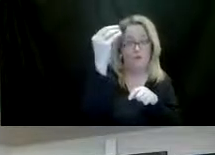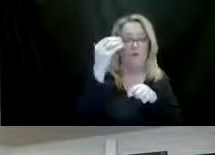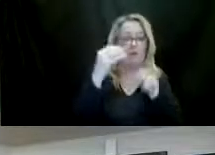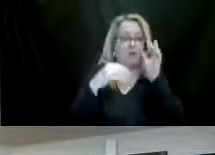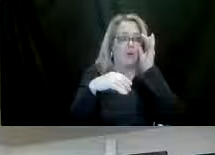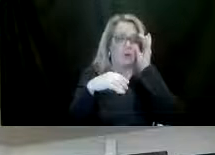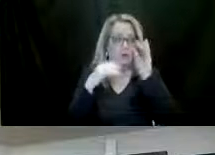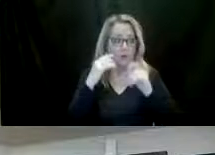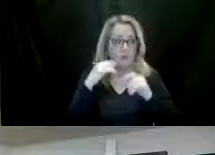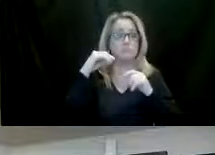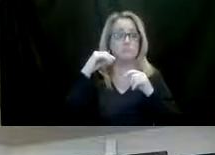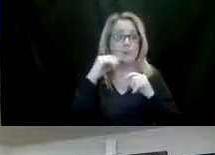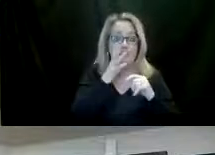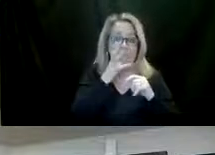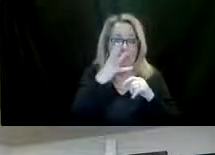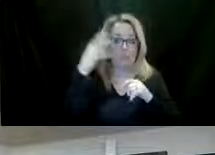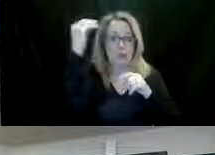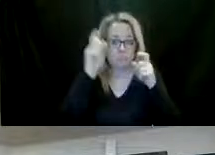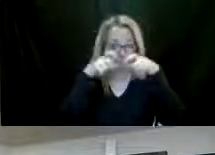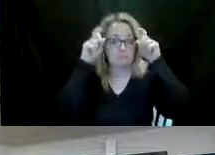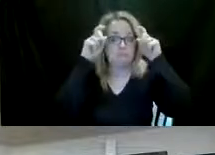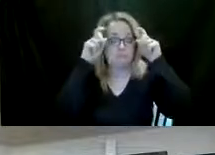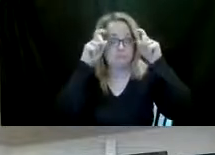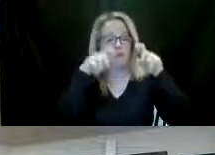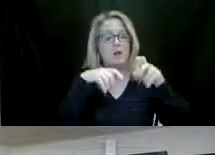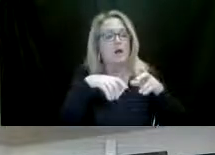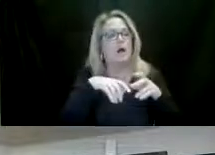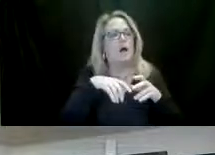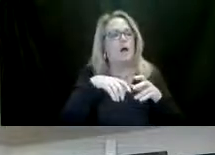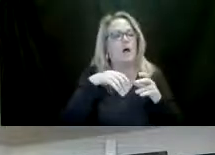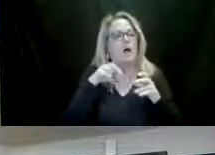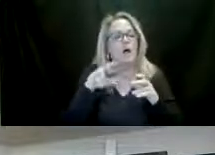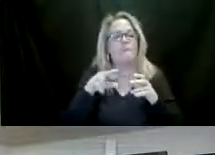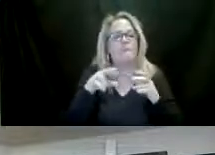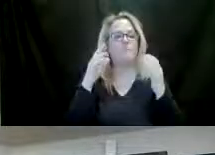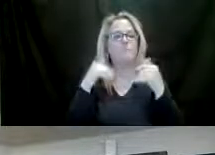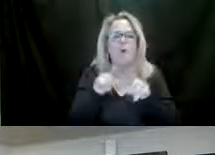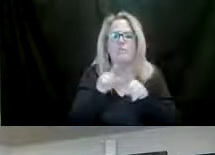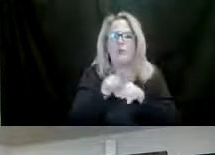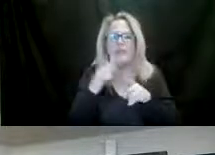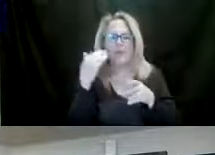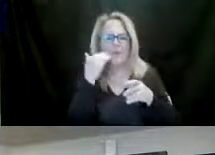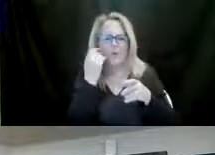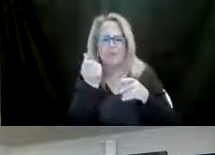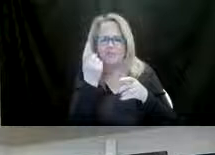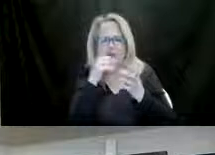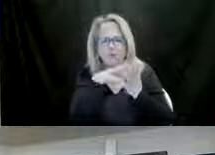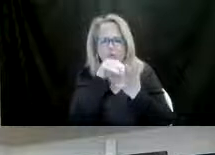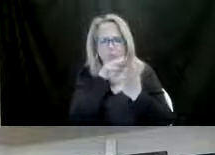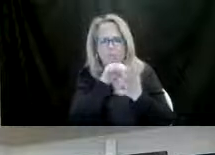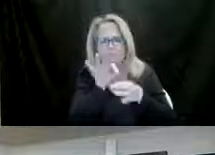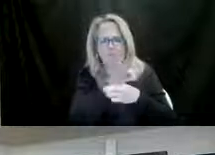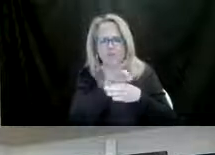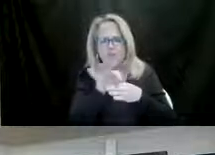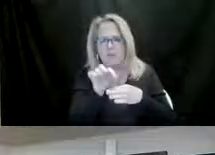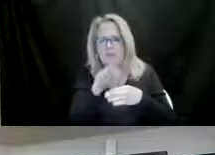that. Understand functions of objects, they begin to know, and they begin to understand spatial words, like we talked